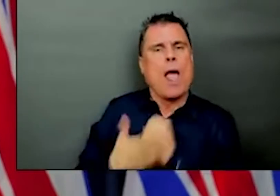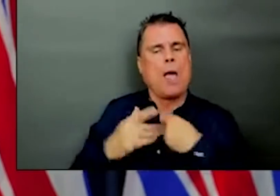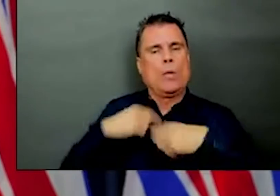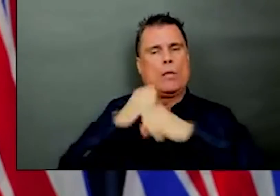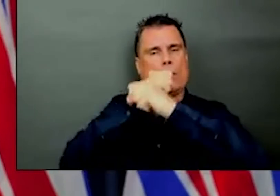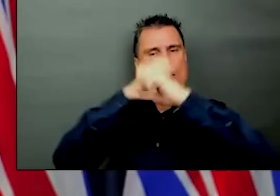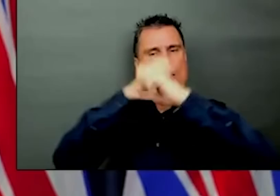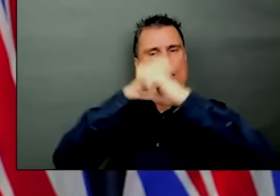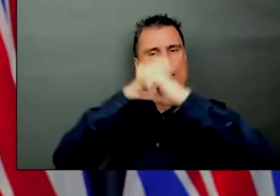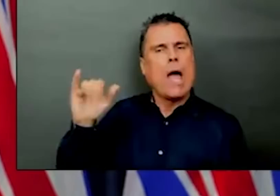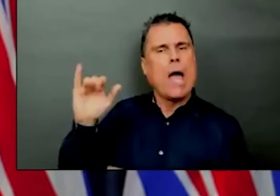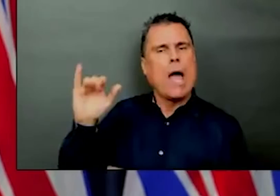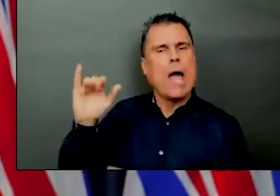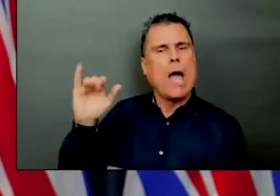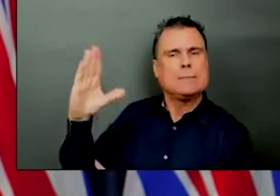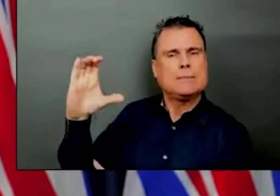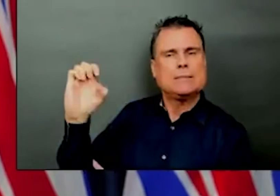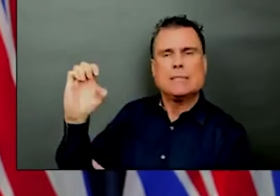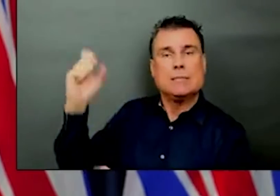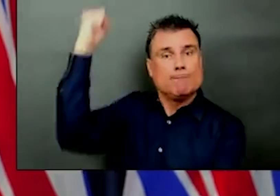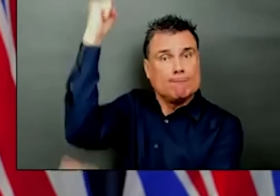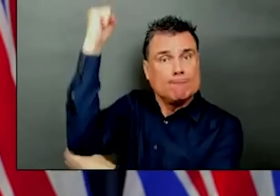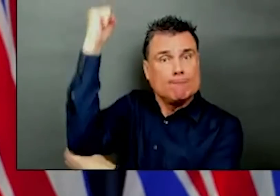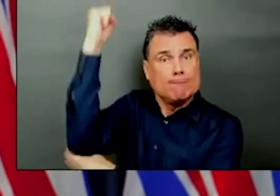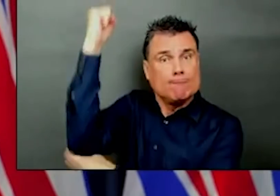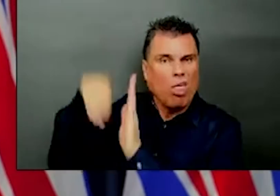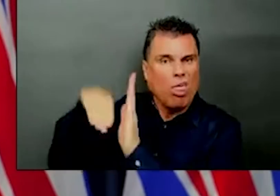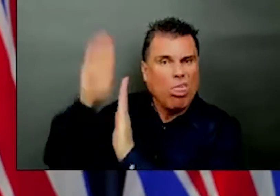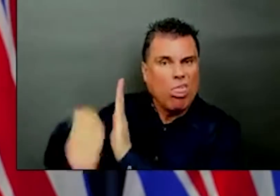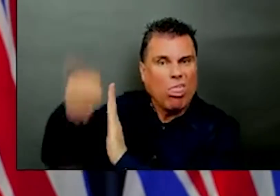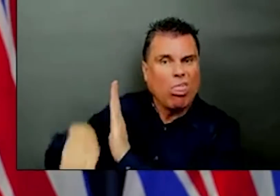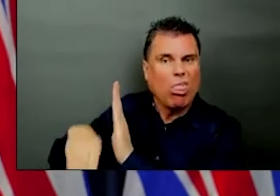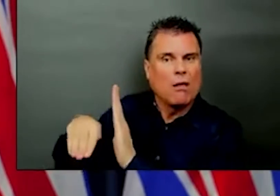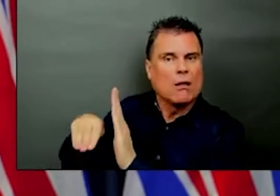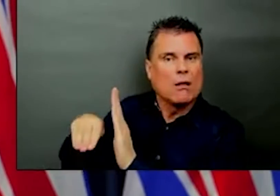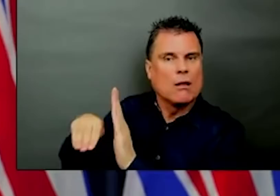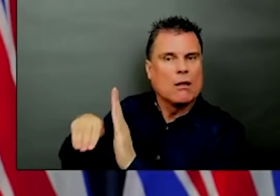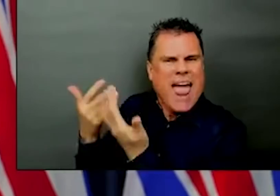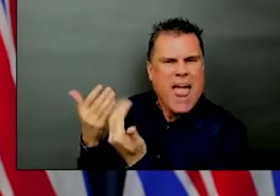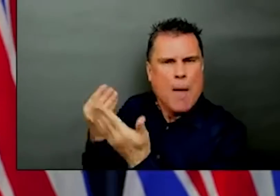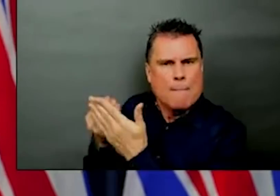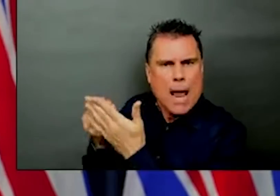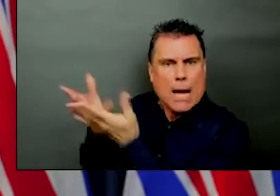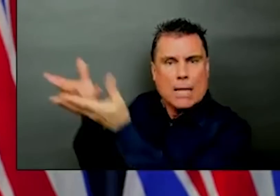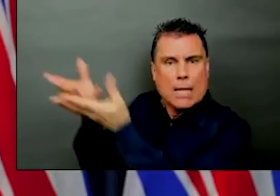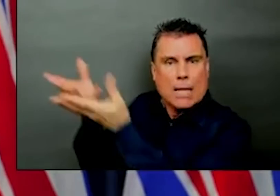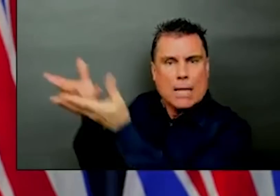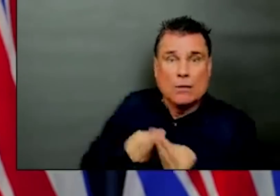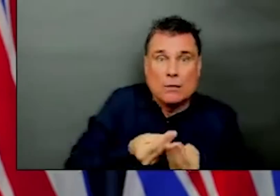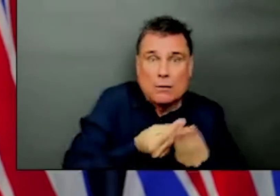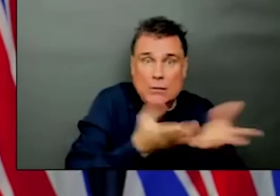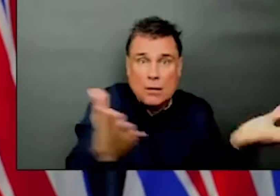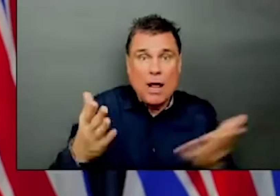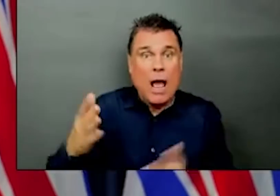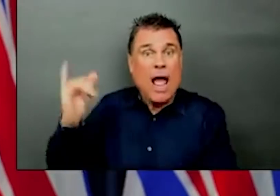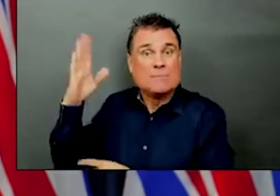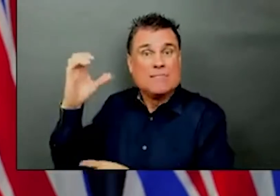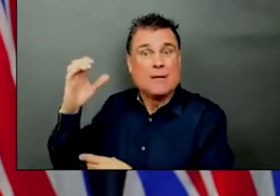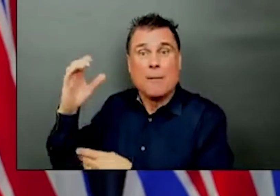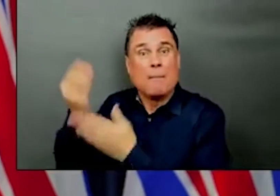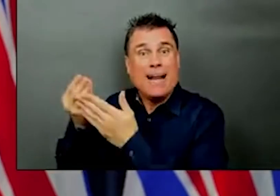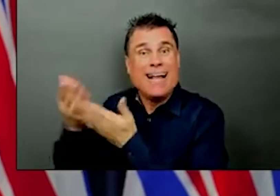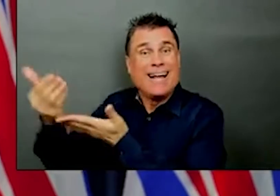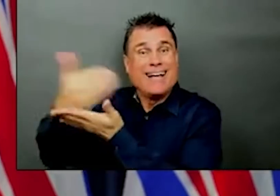up and down? Once you take this money out and give it back in rebates, what does ICBC look like at the end of the year? And then also